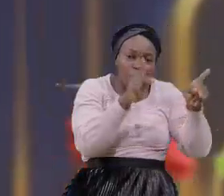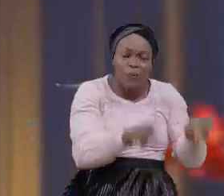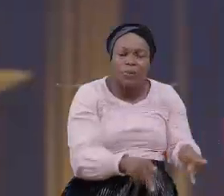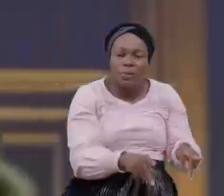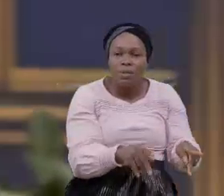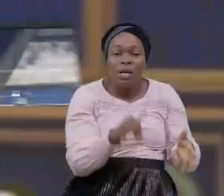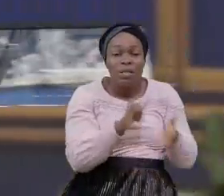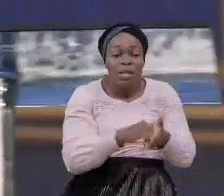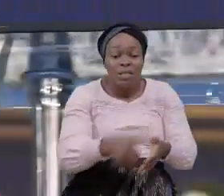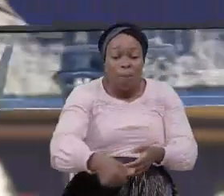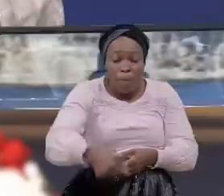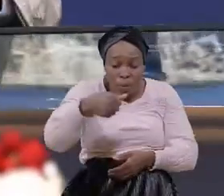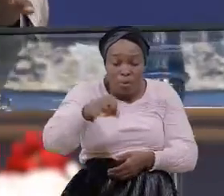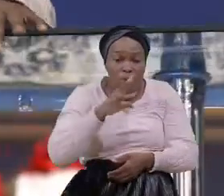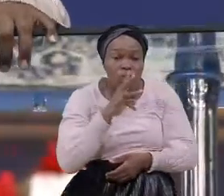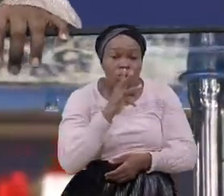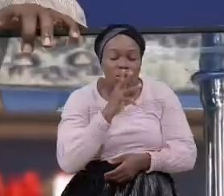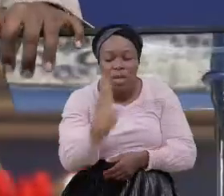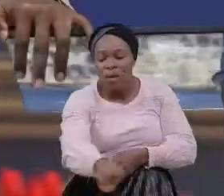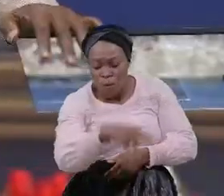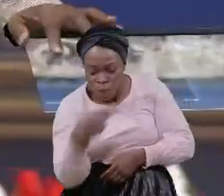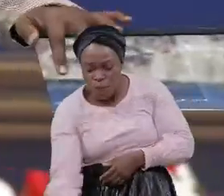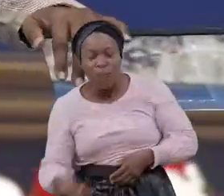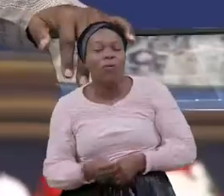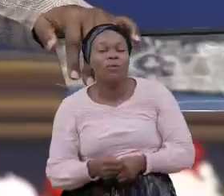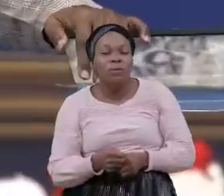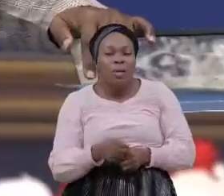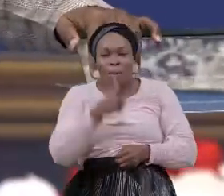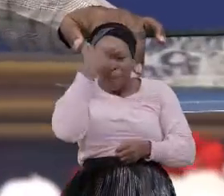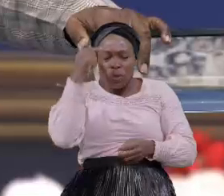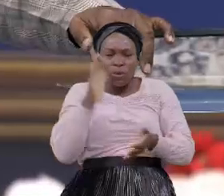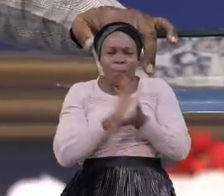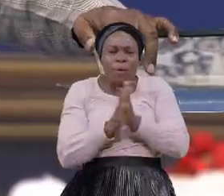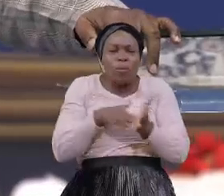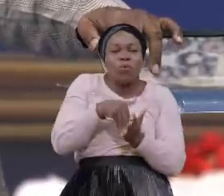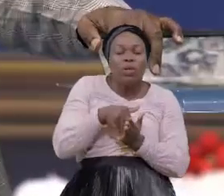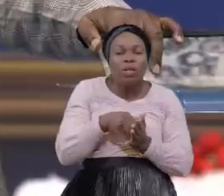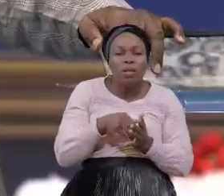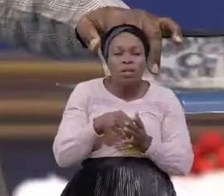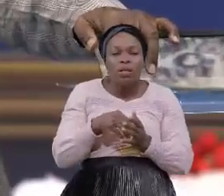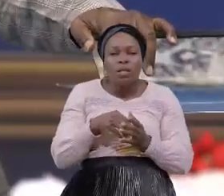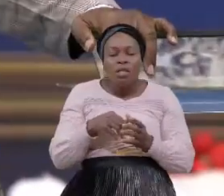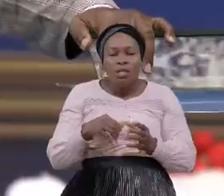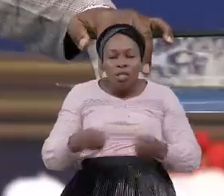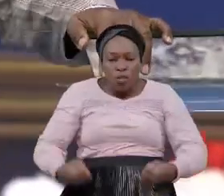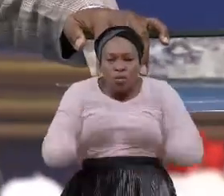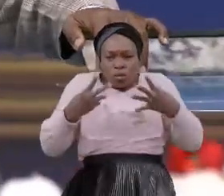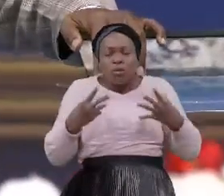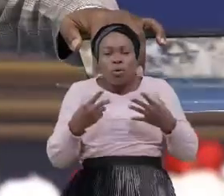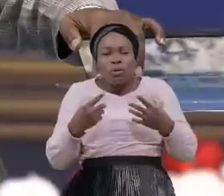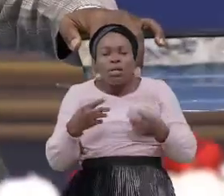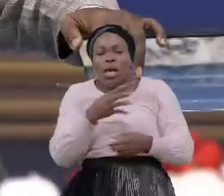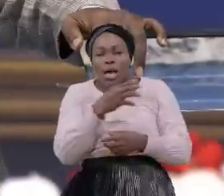water, your hand is weak, because it affects your heart. It affects your mind. Your heart